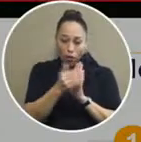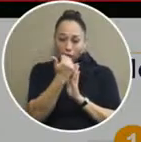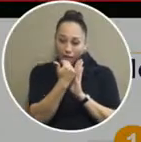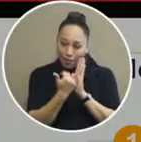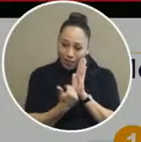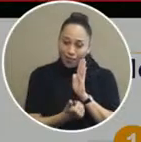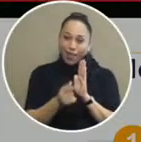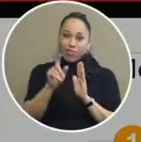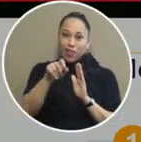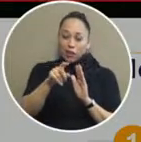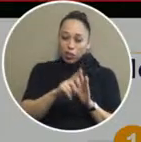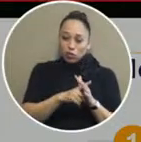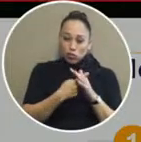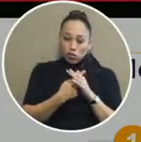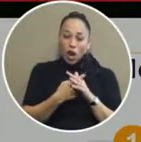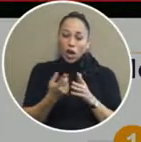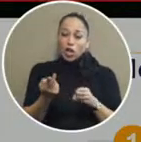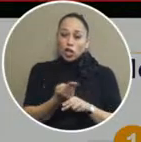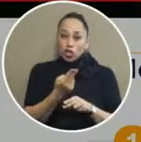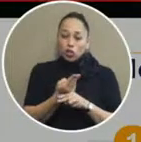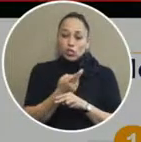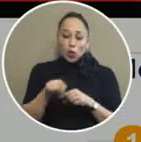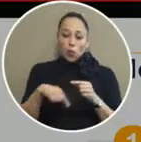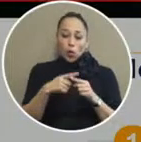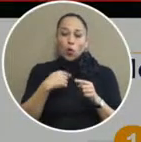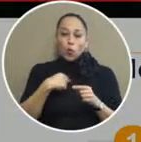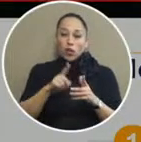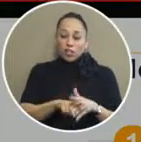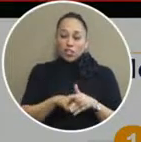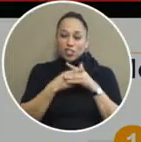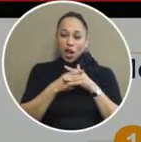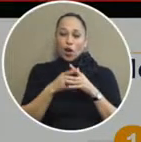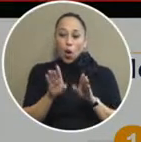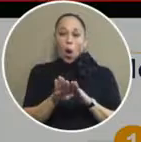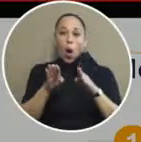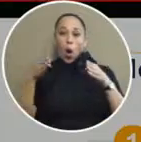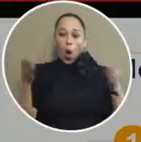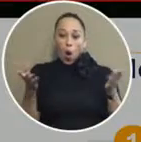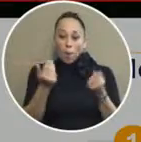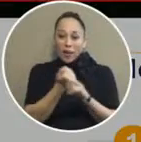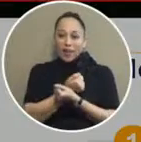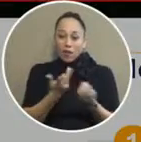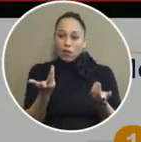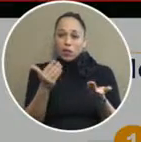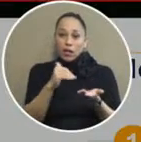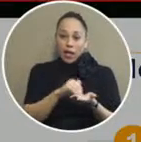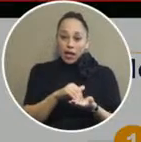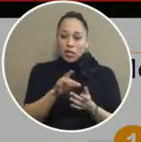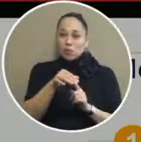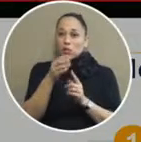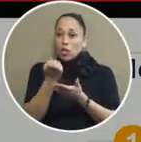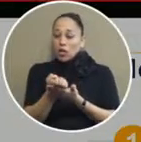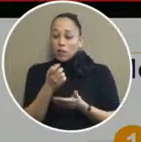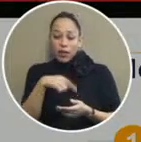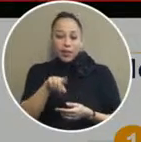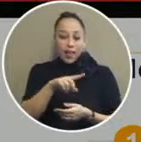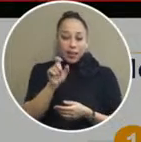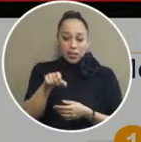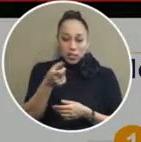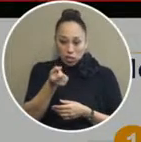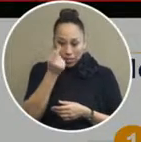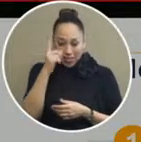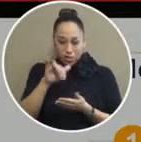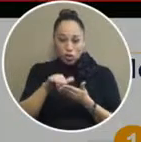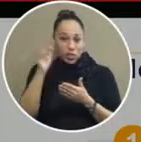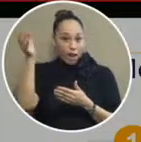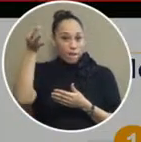guidelines that they're going to have to start implementing as we start reopening this economy. And with the understanding that these are federal